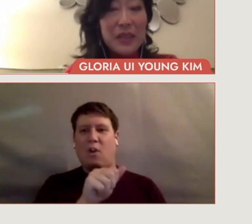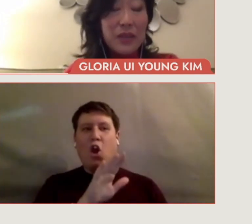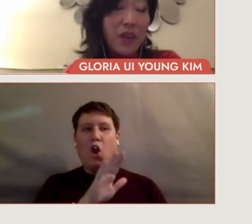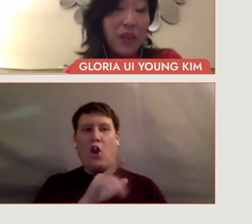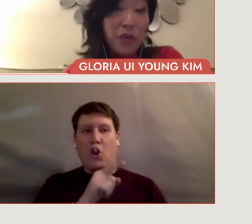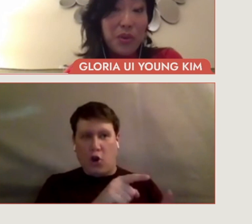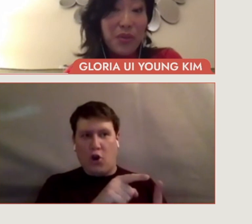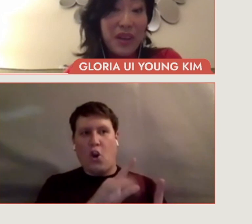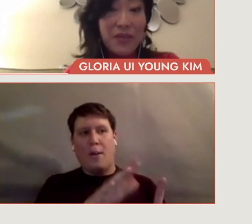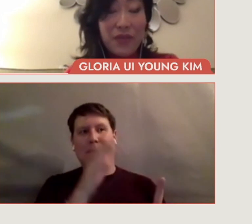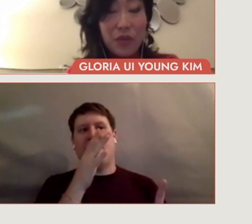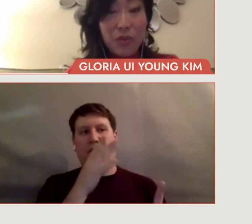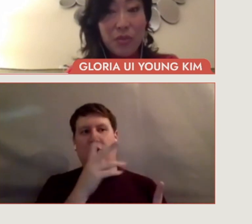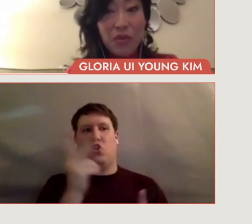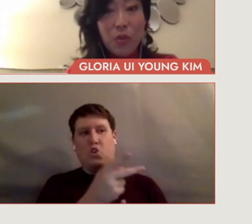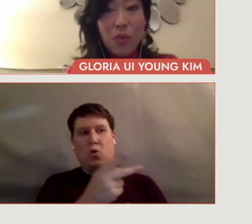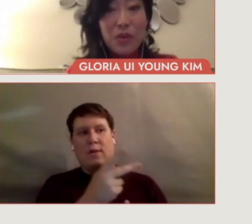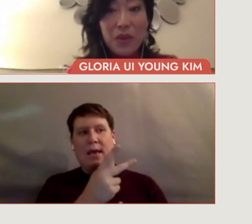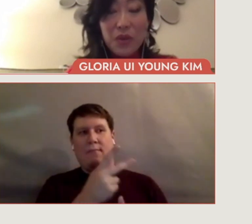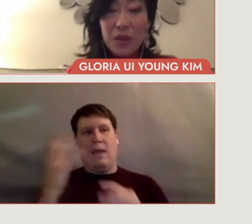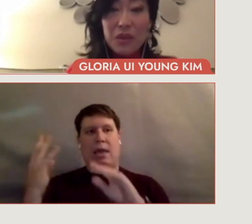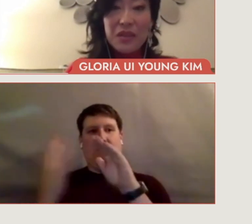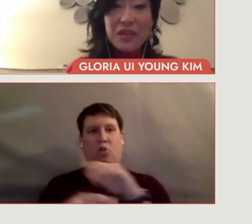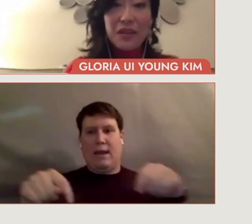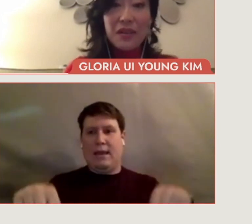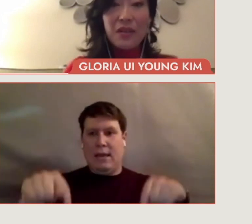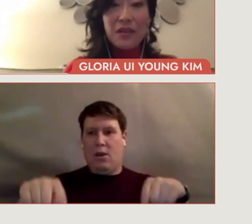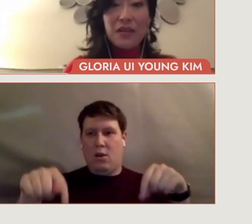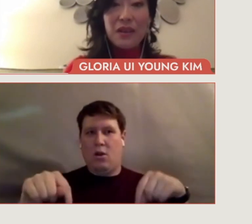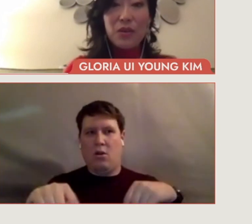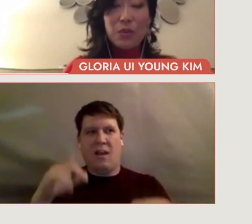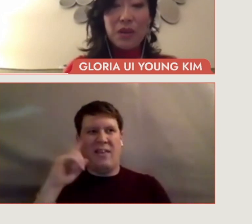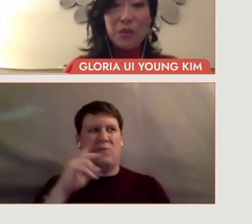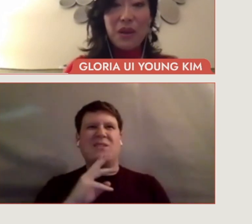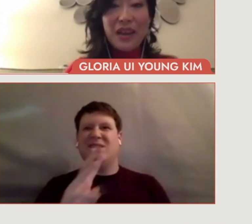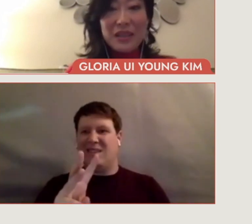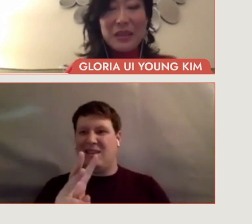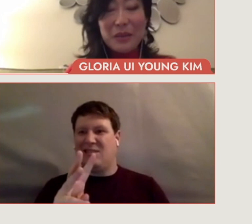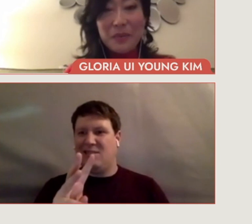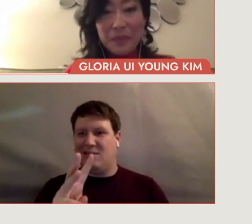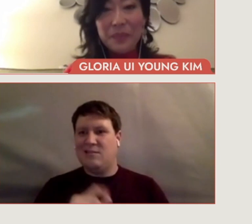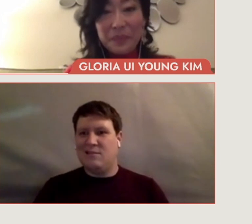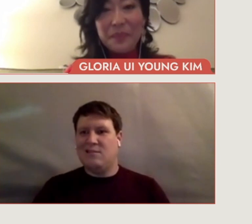is still very vulnerable, right? A vulnerable immigrant woman who lost her husband, kind of thing, passed.